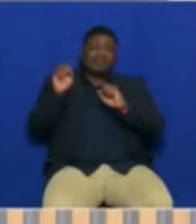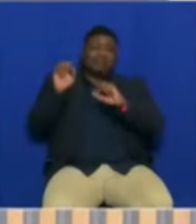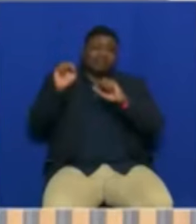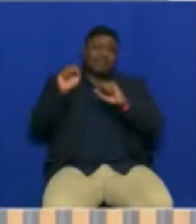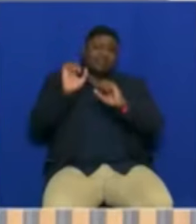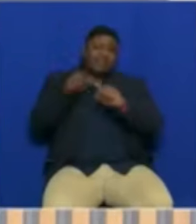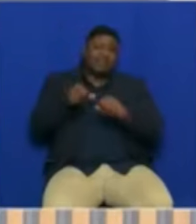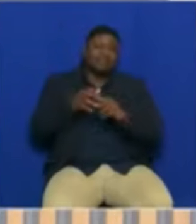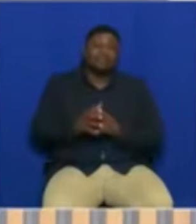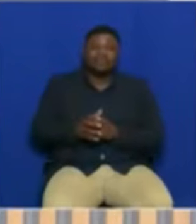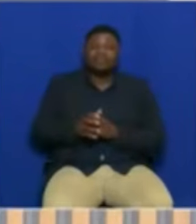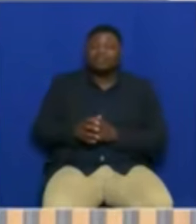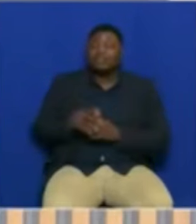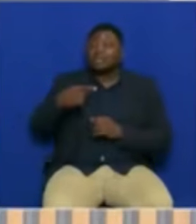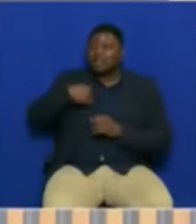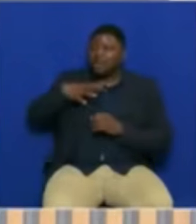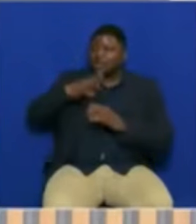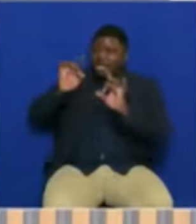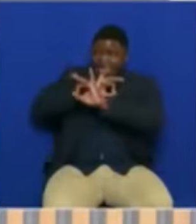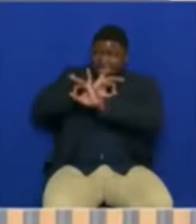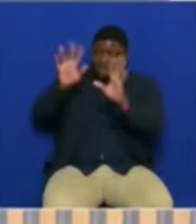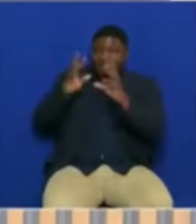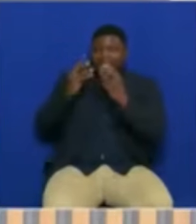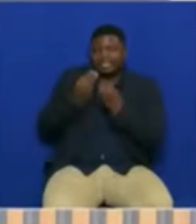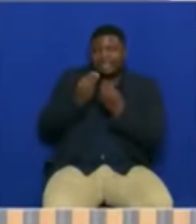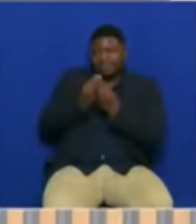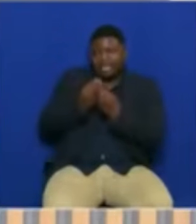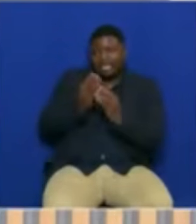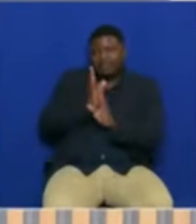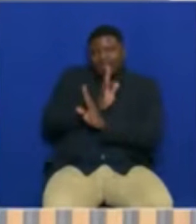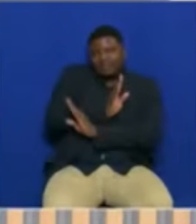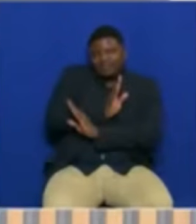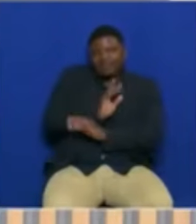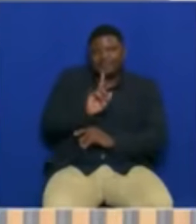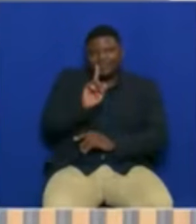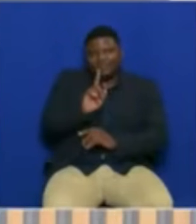something before you leave the charge sheet.